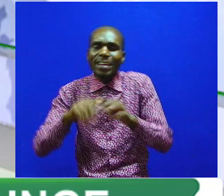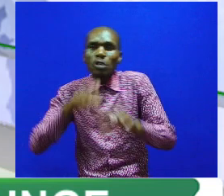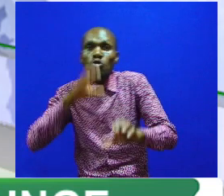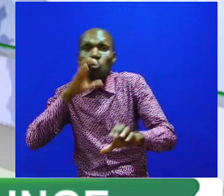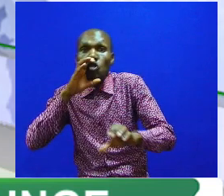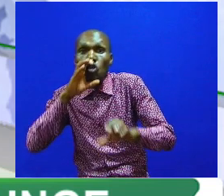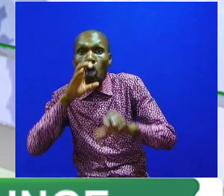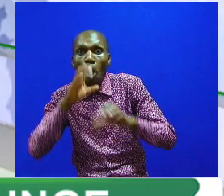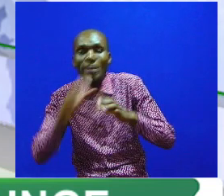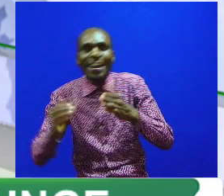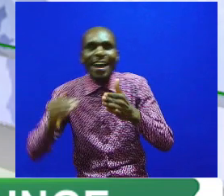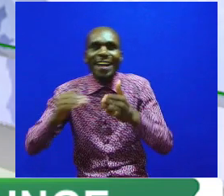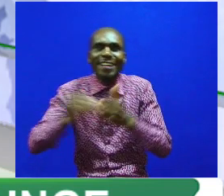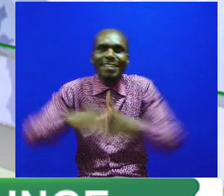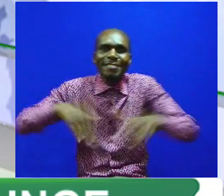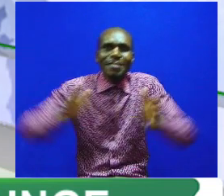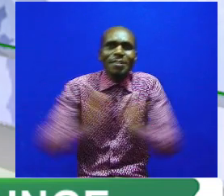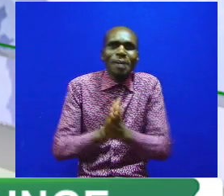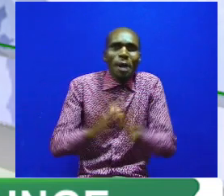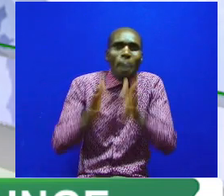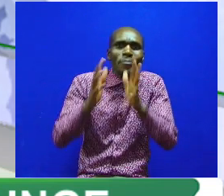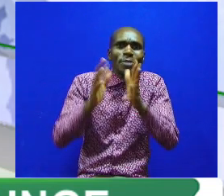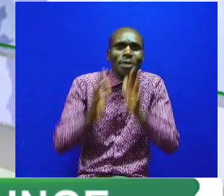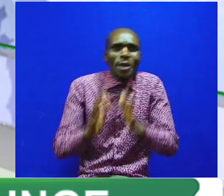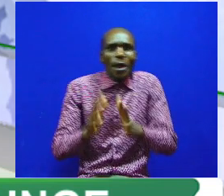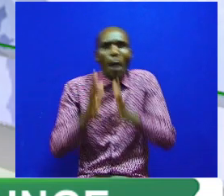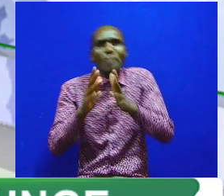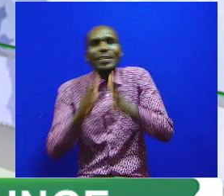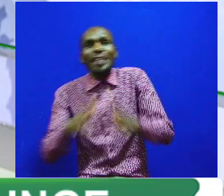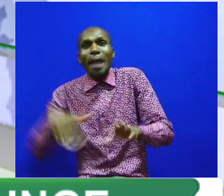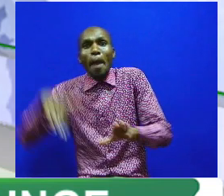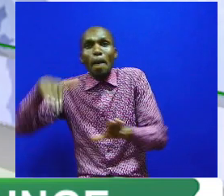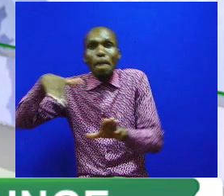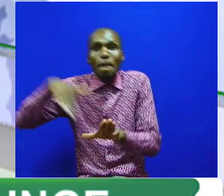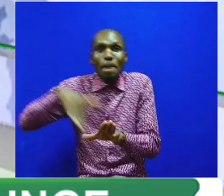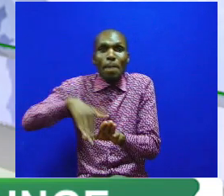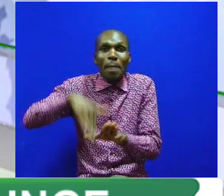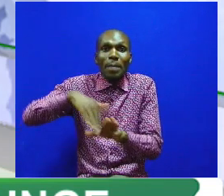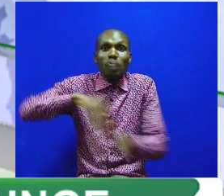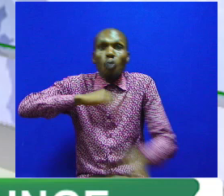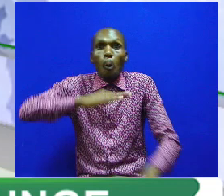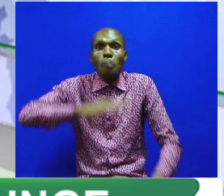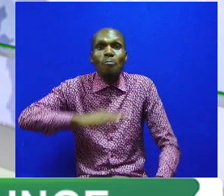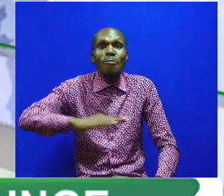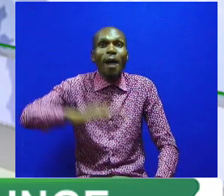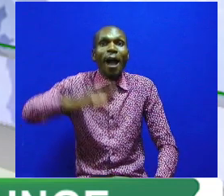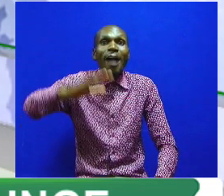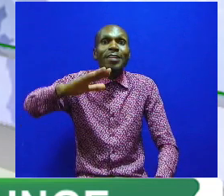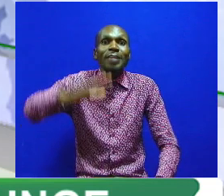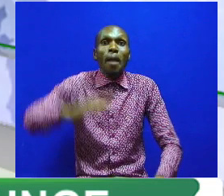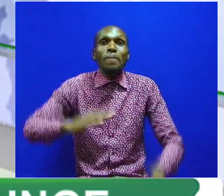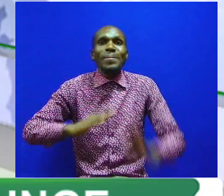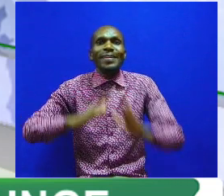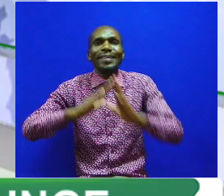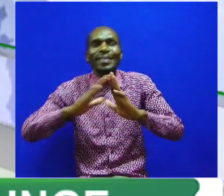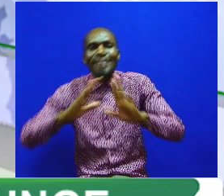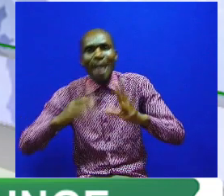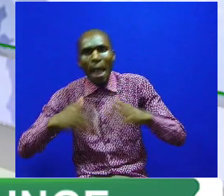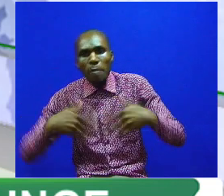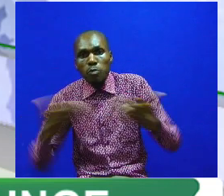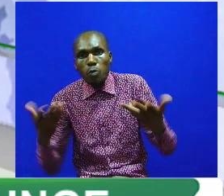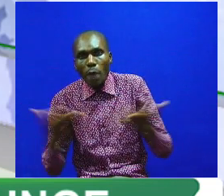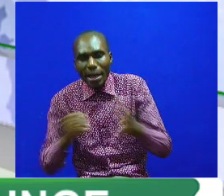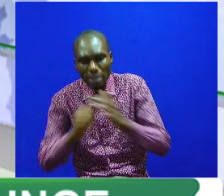go baba kogokera egetambo kero asaba bunge baraba gutwara libaga lyo gosasima nabo igoko